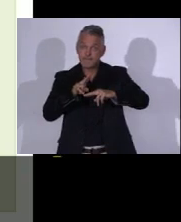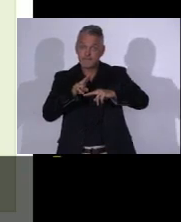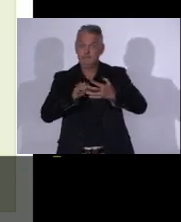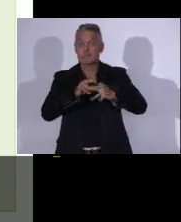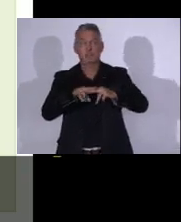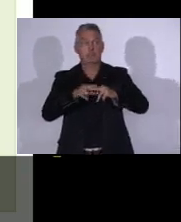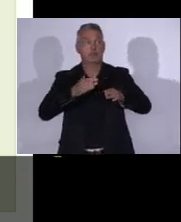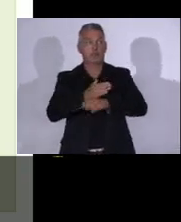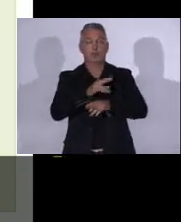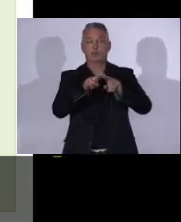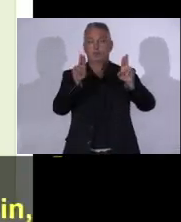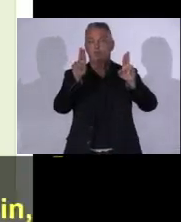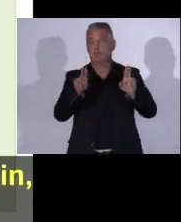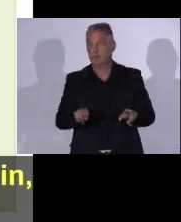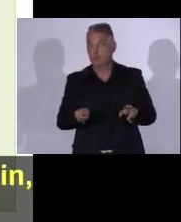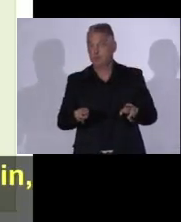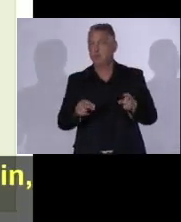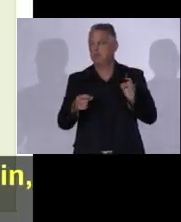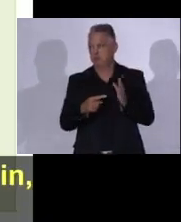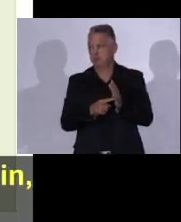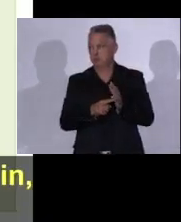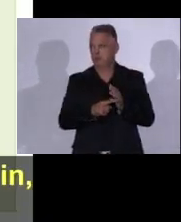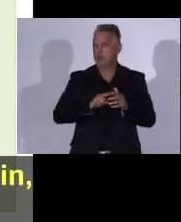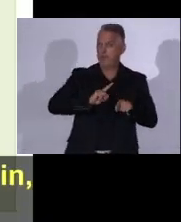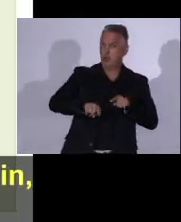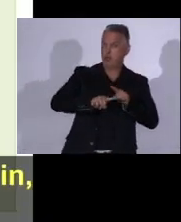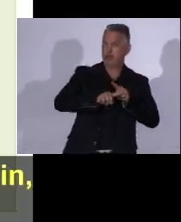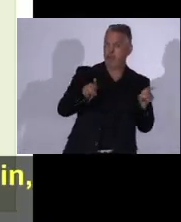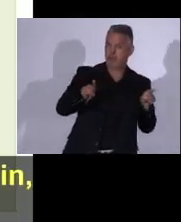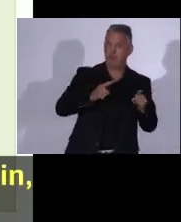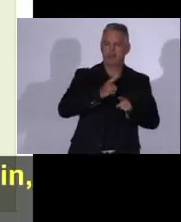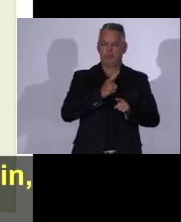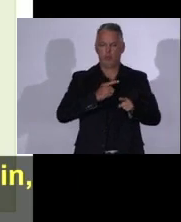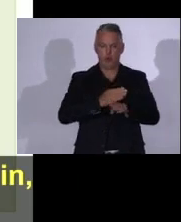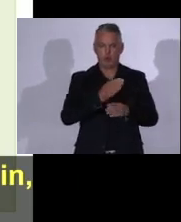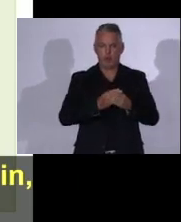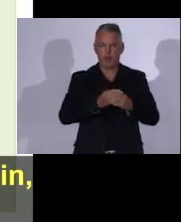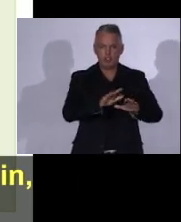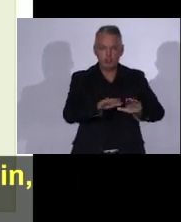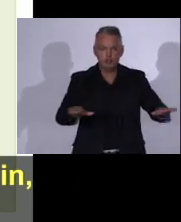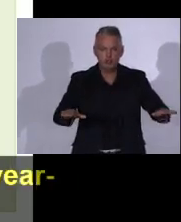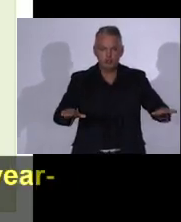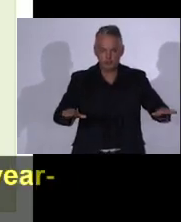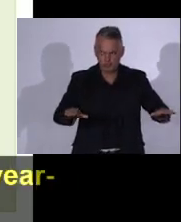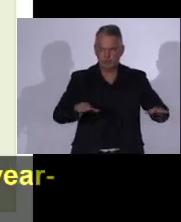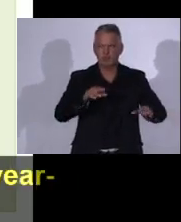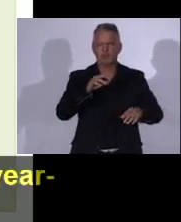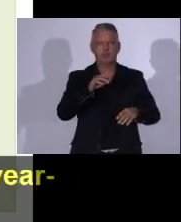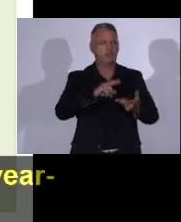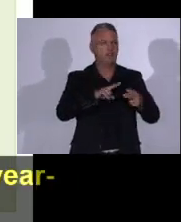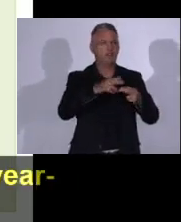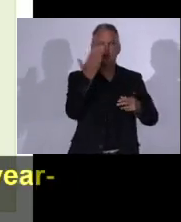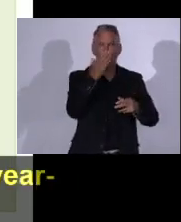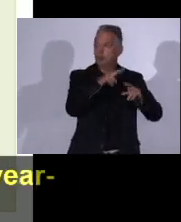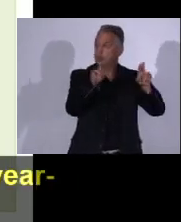yourself from talking to 12-year-old children to 80-year-old adults takes a bit of a leap, especially if you're in your early